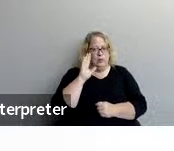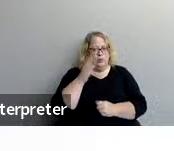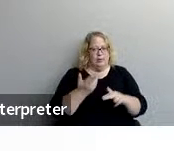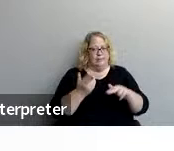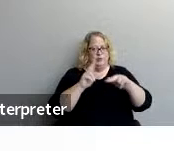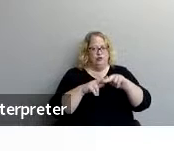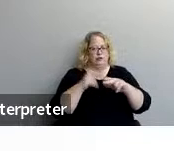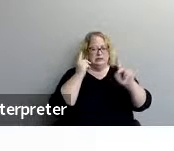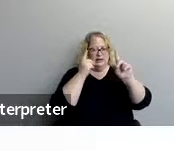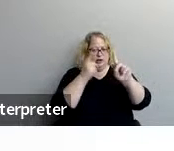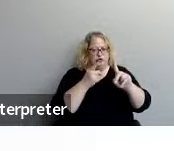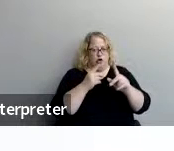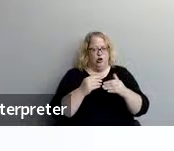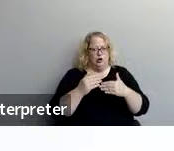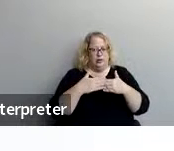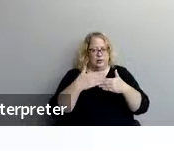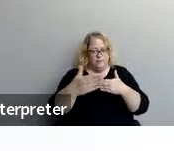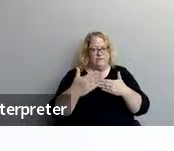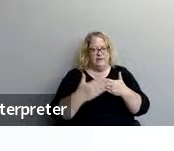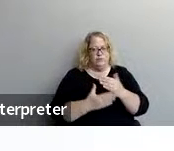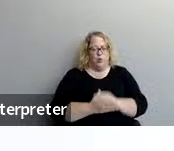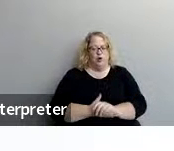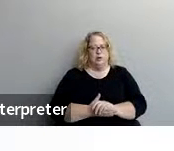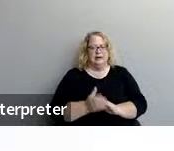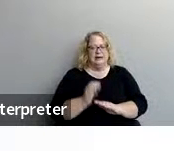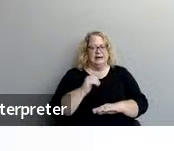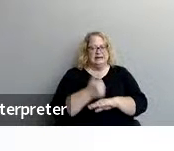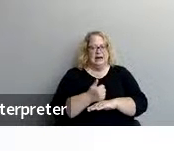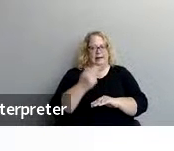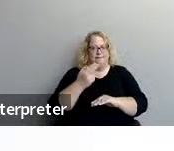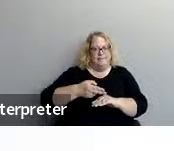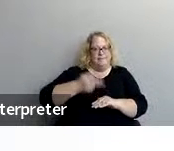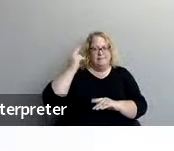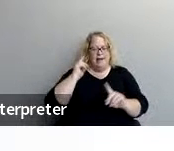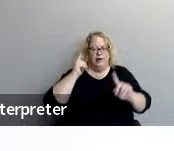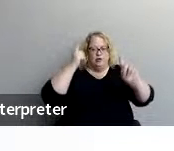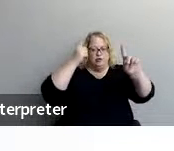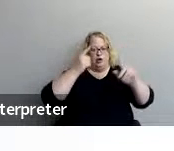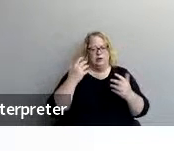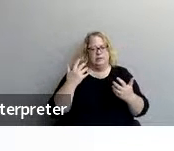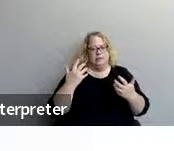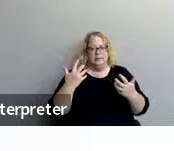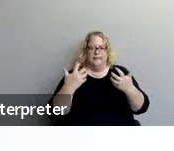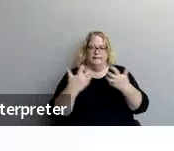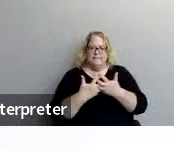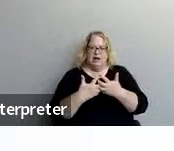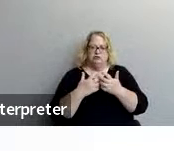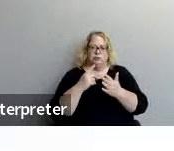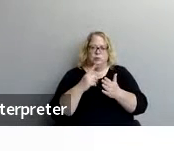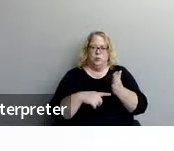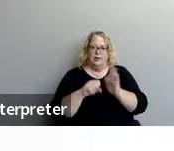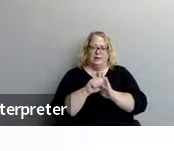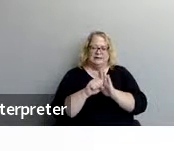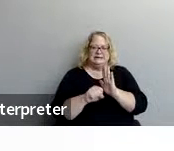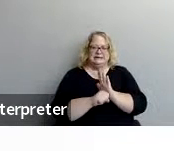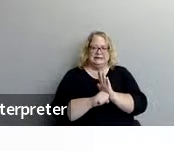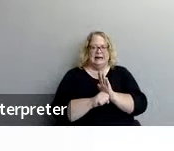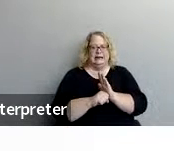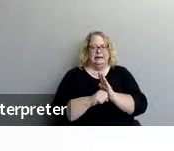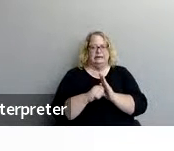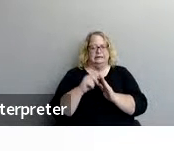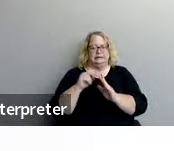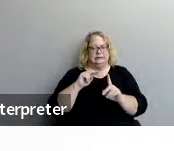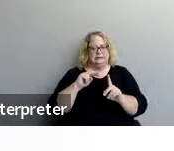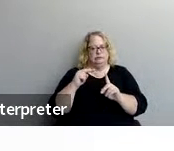increase the target moving forward and set a more ambitious one that aligns with what the state perceives as